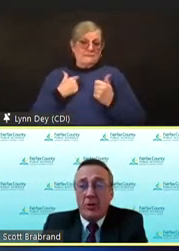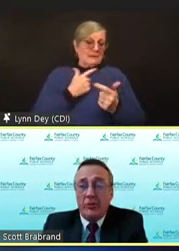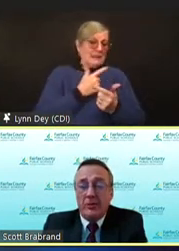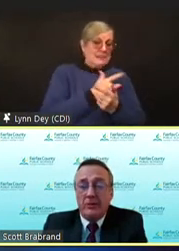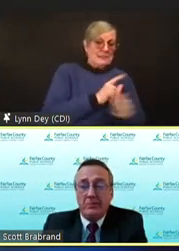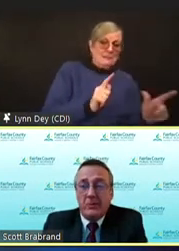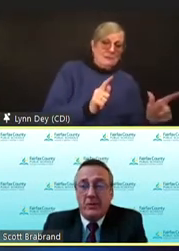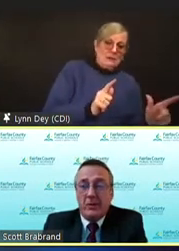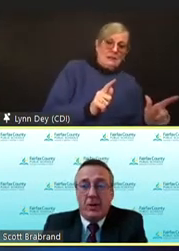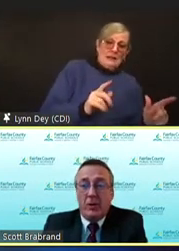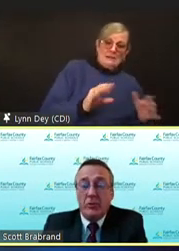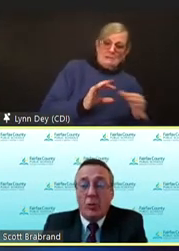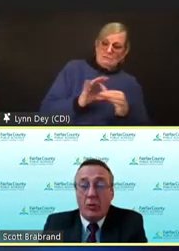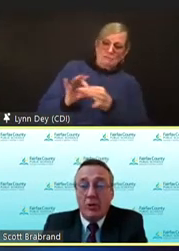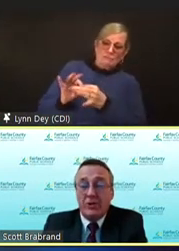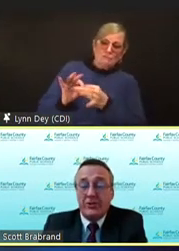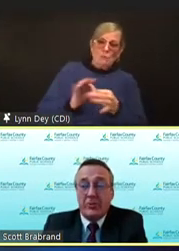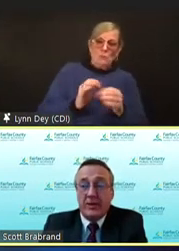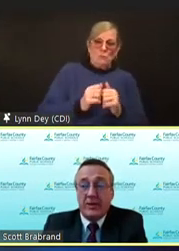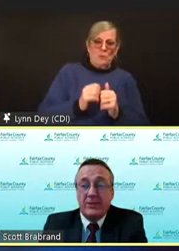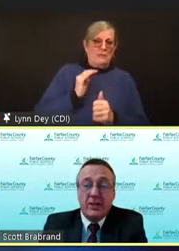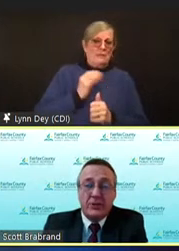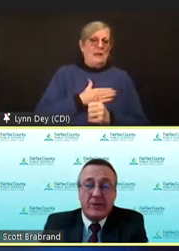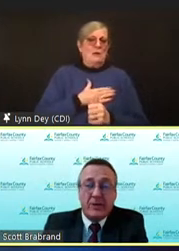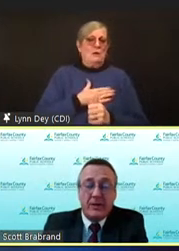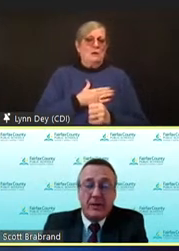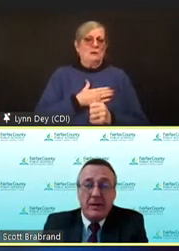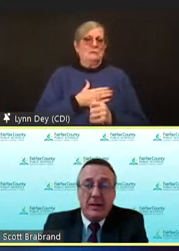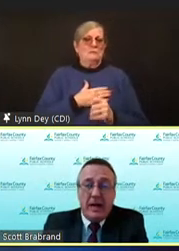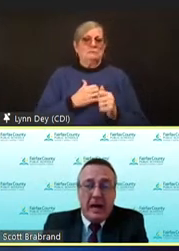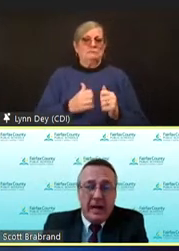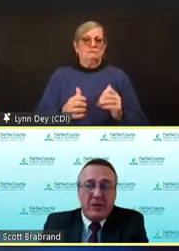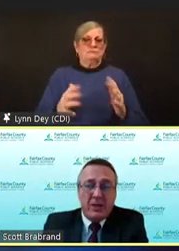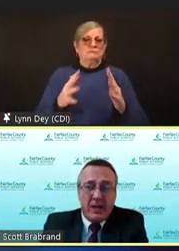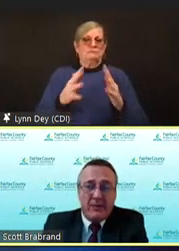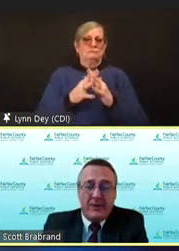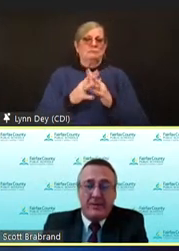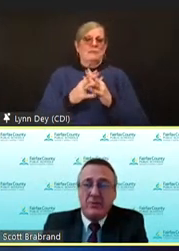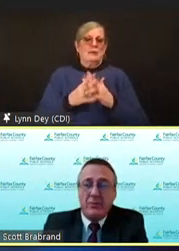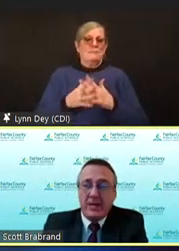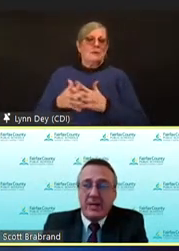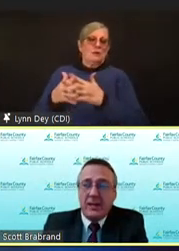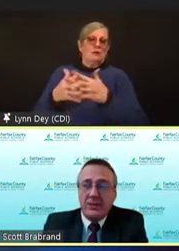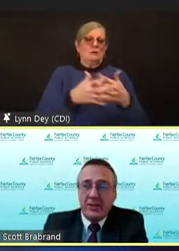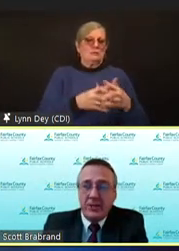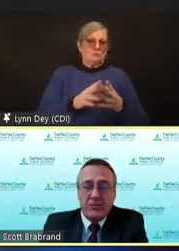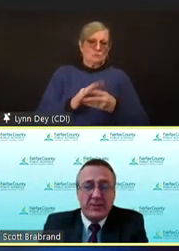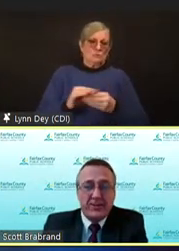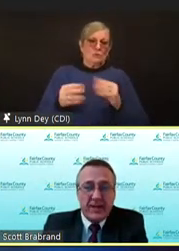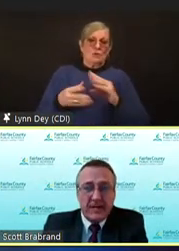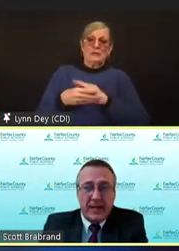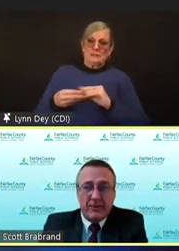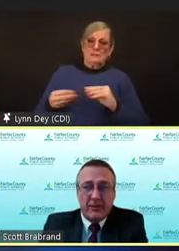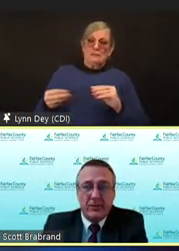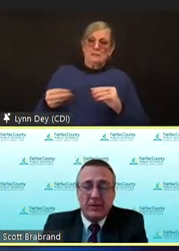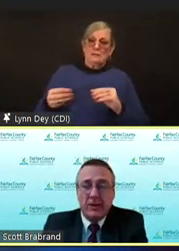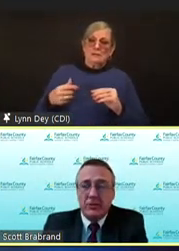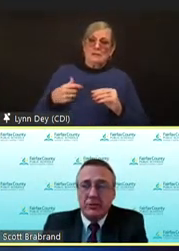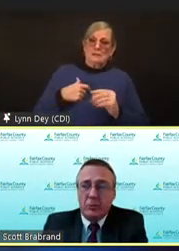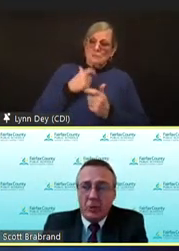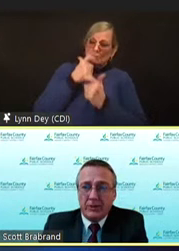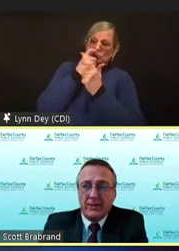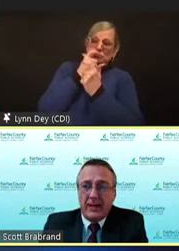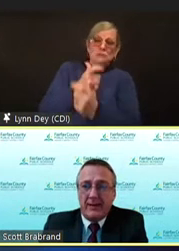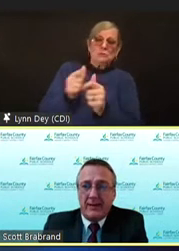in our own origin story as a country. I'm confident that we can continue to stay together,